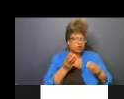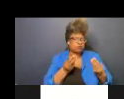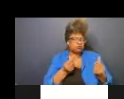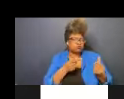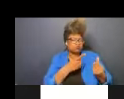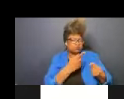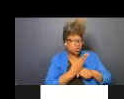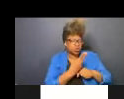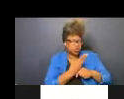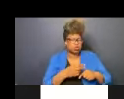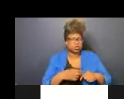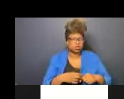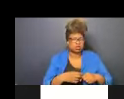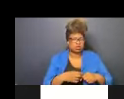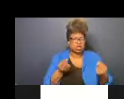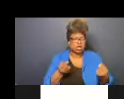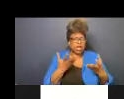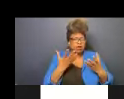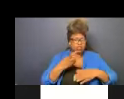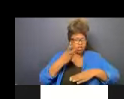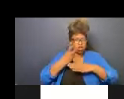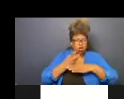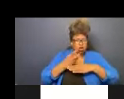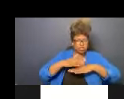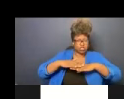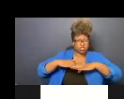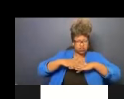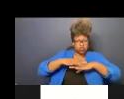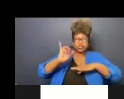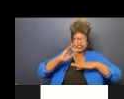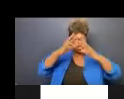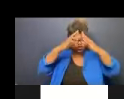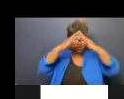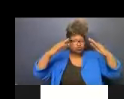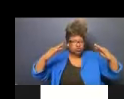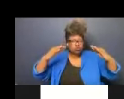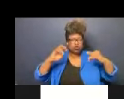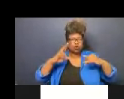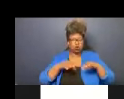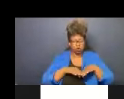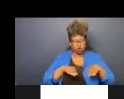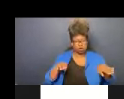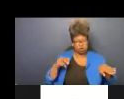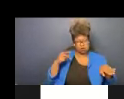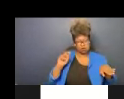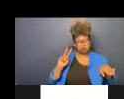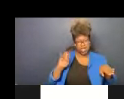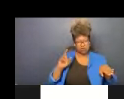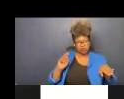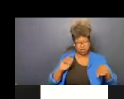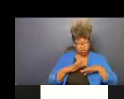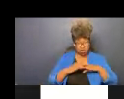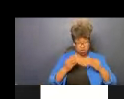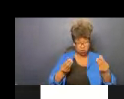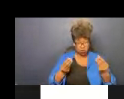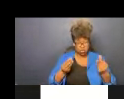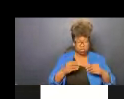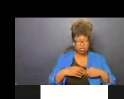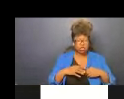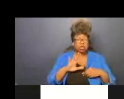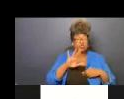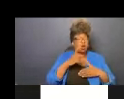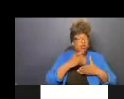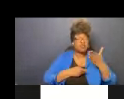much impervious or hard surface like rooftops or pavements is on a property. And then that revenue from that fee